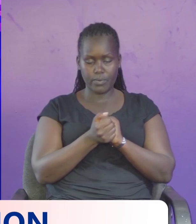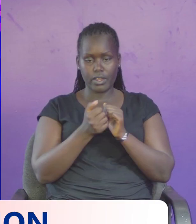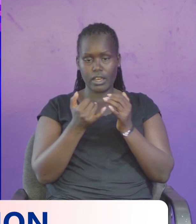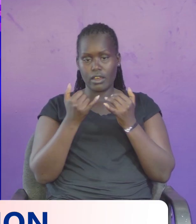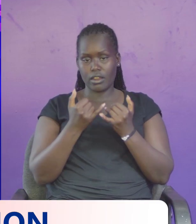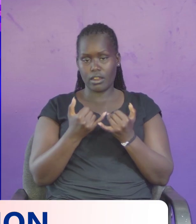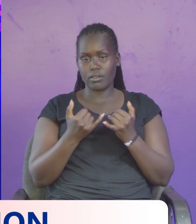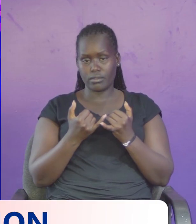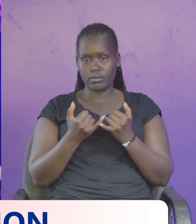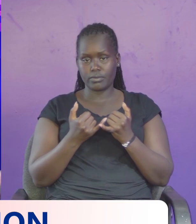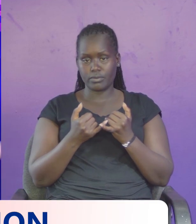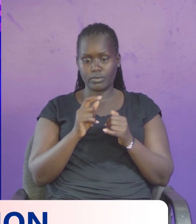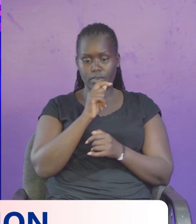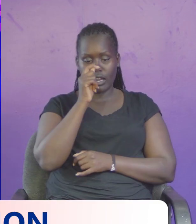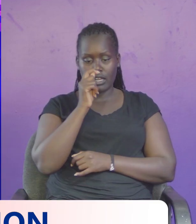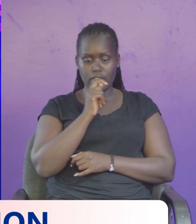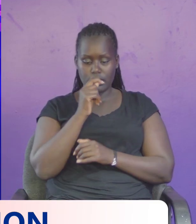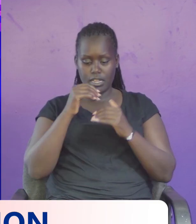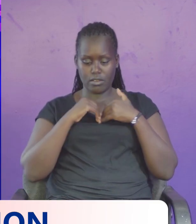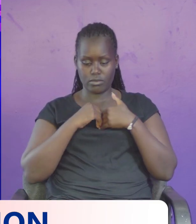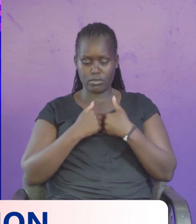therefore, Tanzanians are tired.